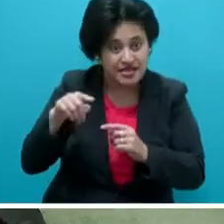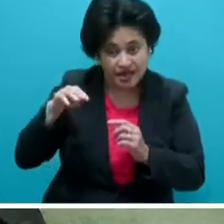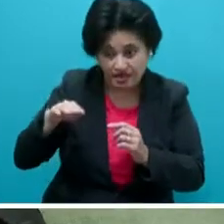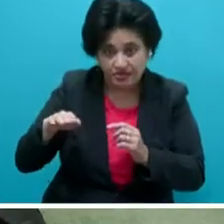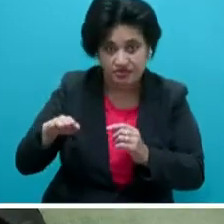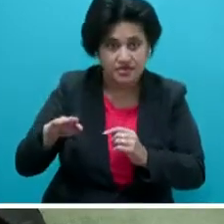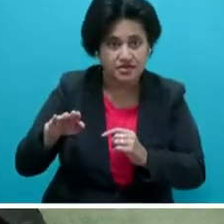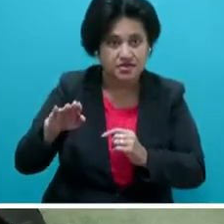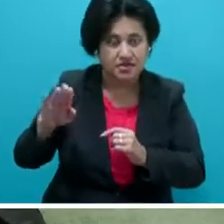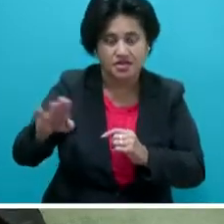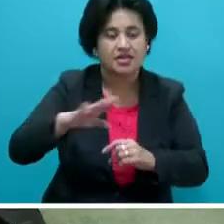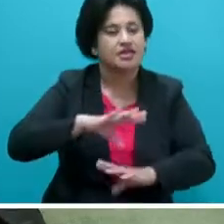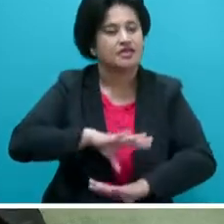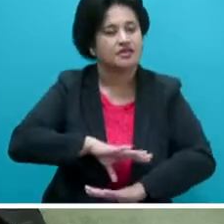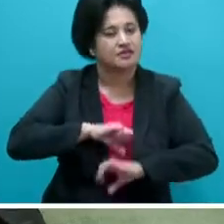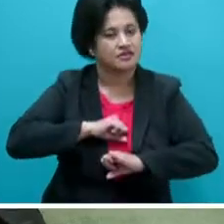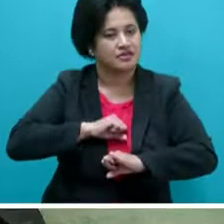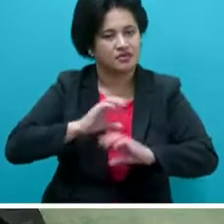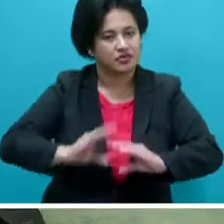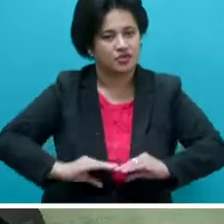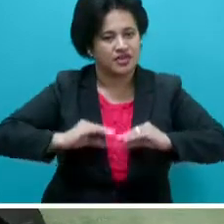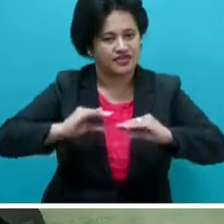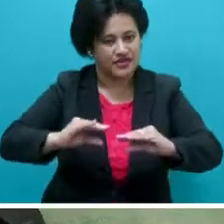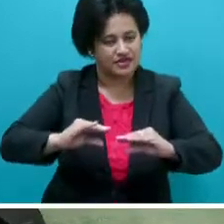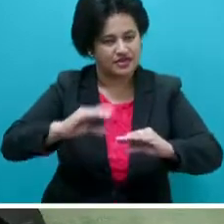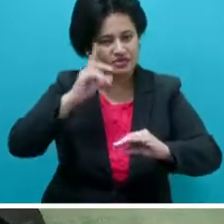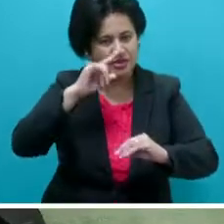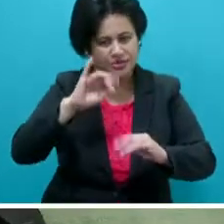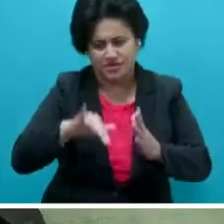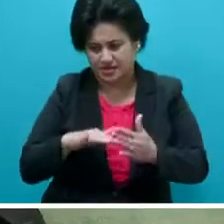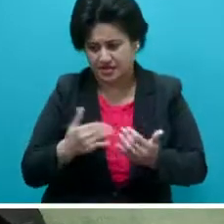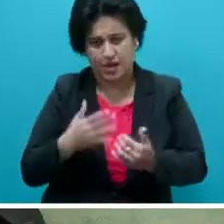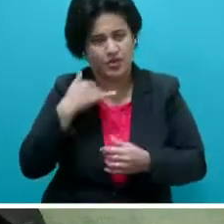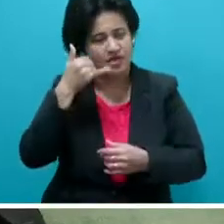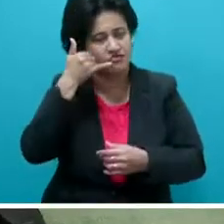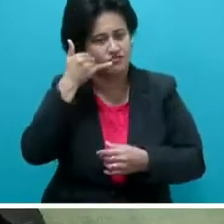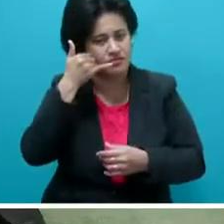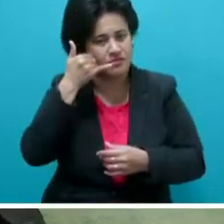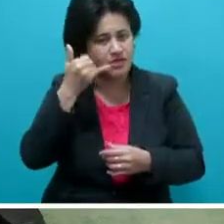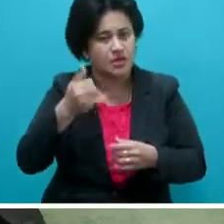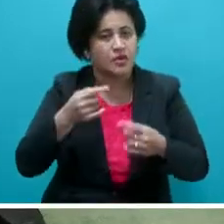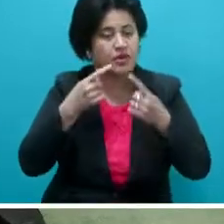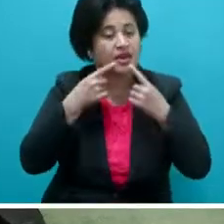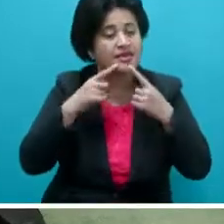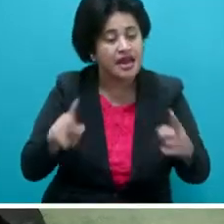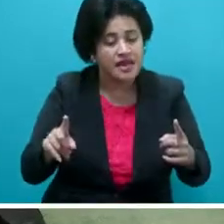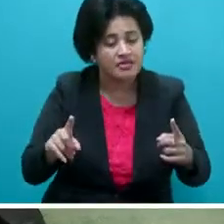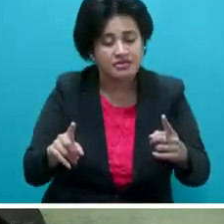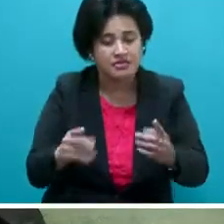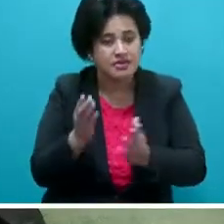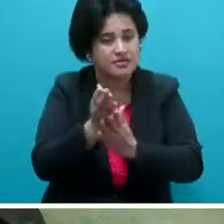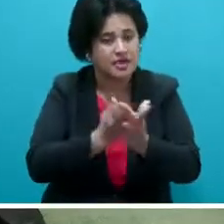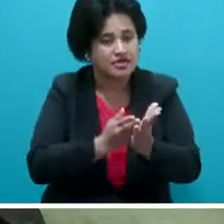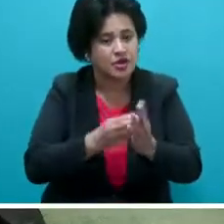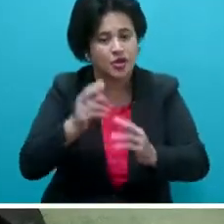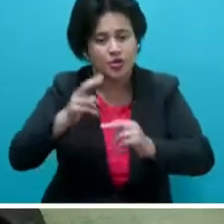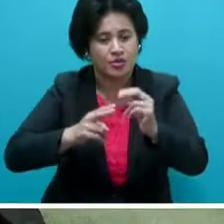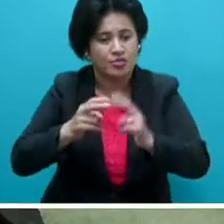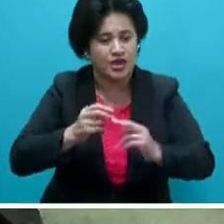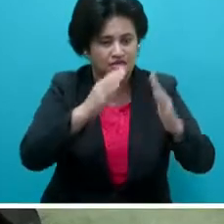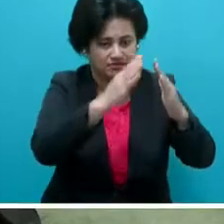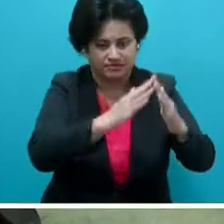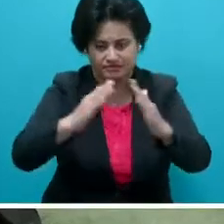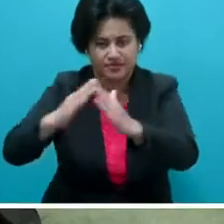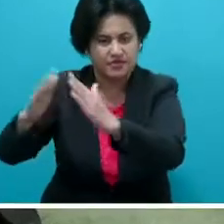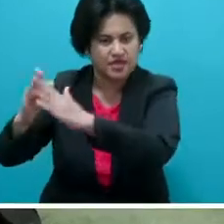the phone this afternoon, Mr. Speaker, sir, with a business, and as we announced in the budget, we're building warehouses. There's about 5 or 6 companies that are